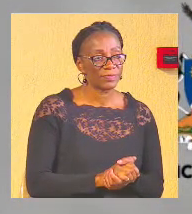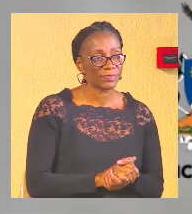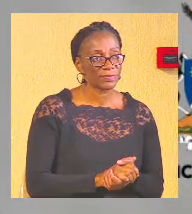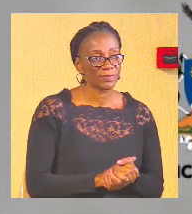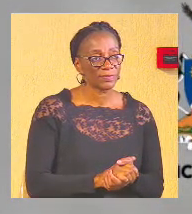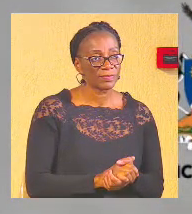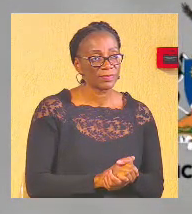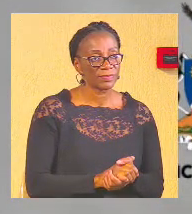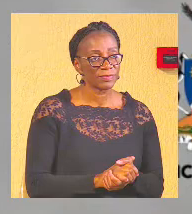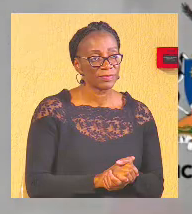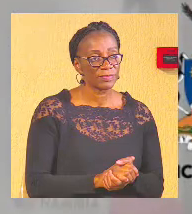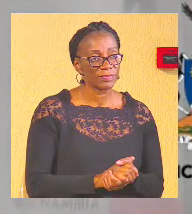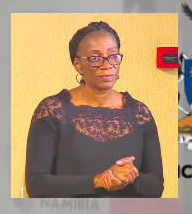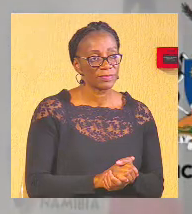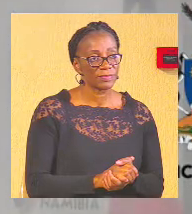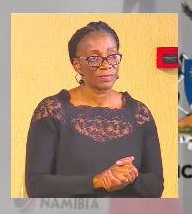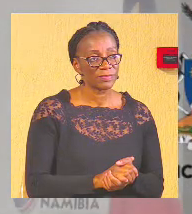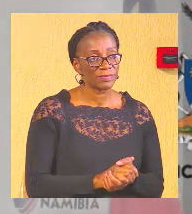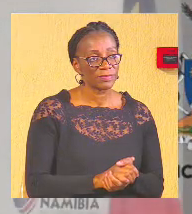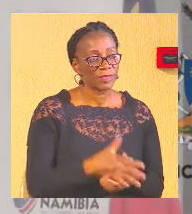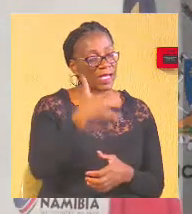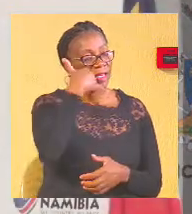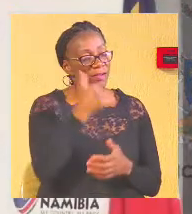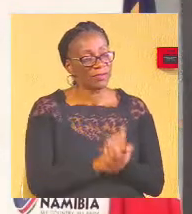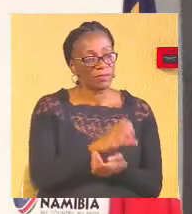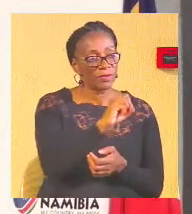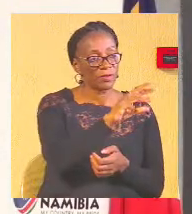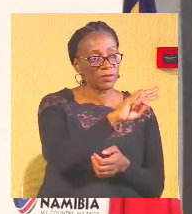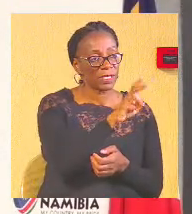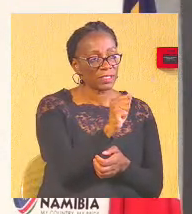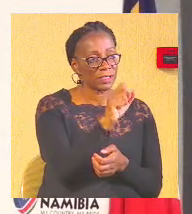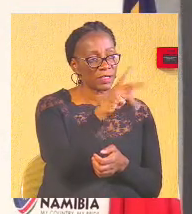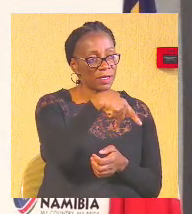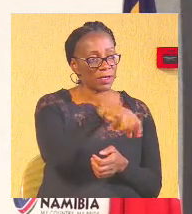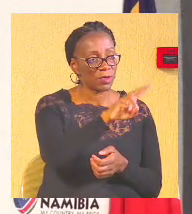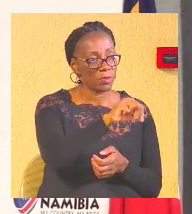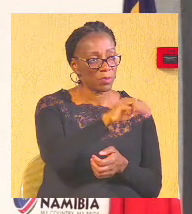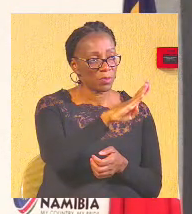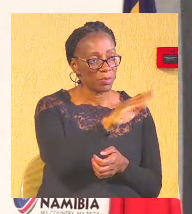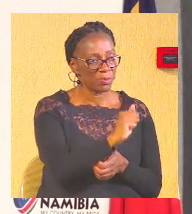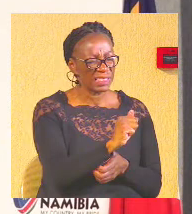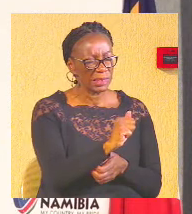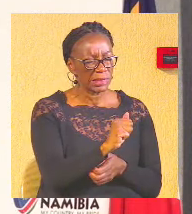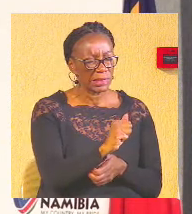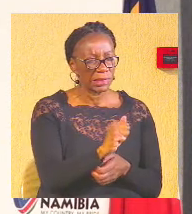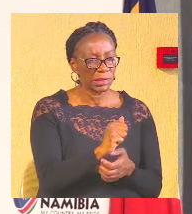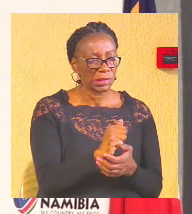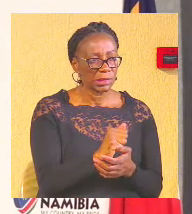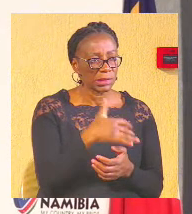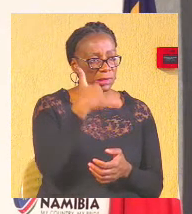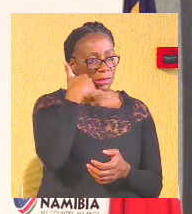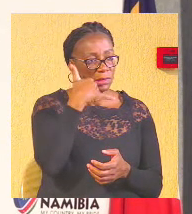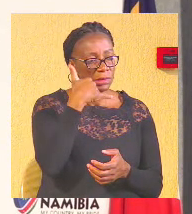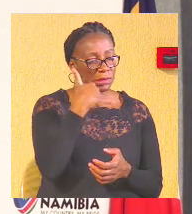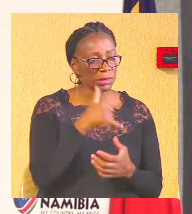397. We have Shapumba on the line. Shapumba, good afternoon. Good afternoon, sir. Yes, I'm